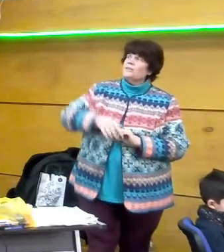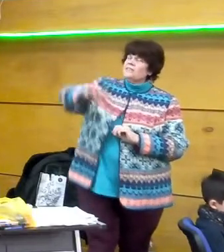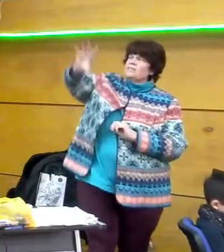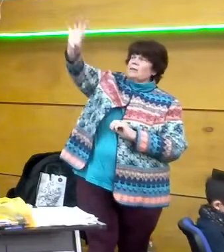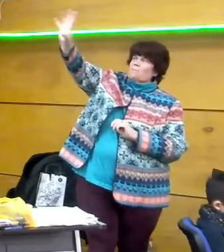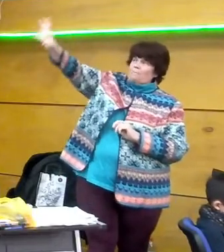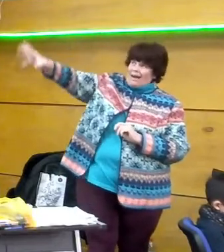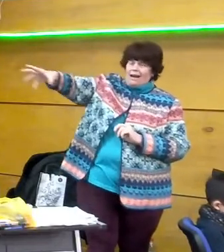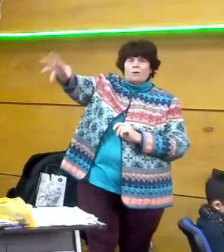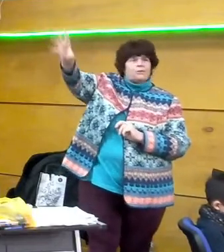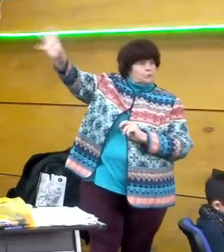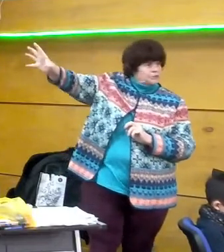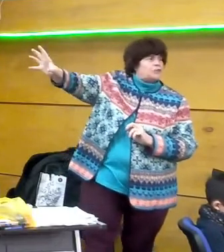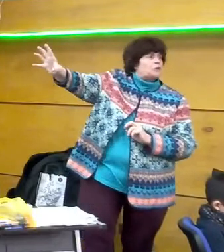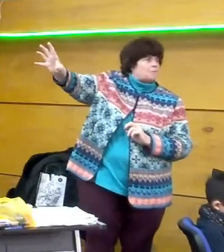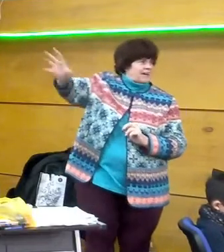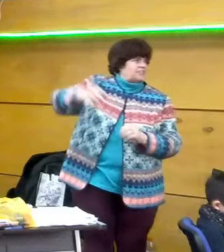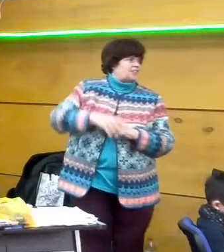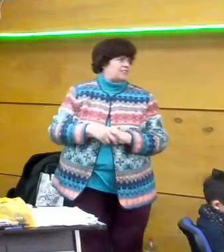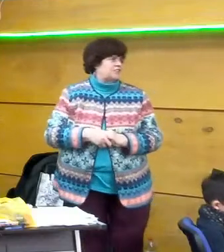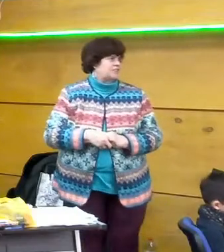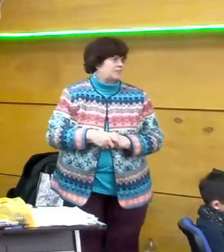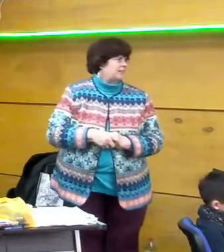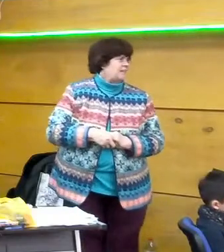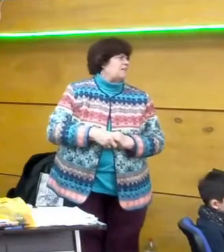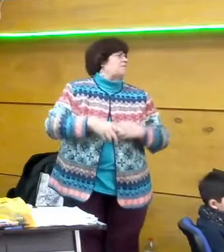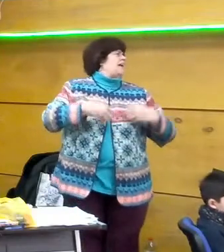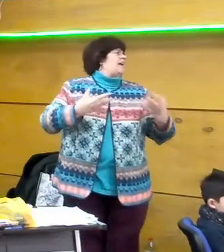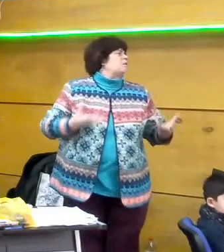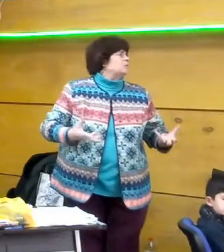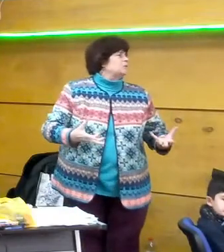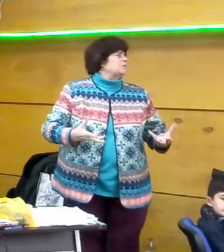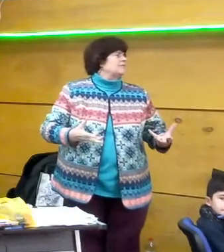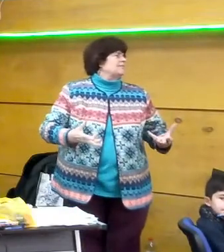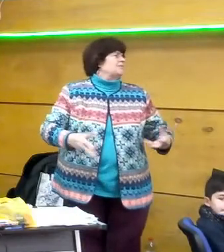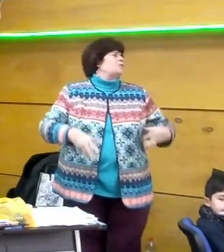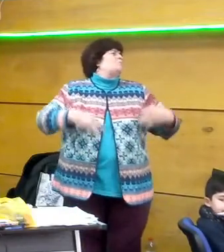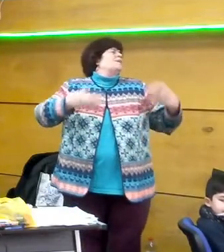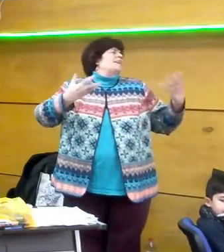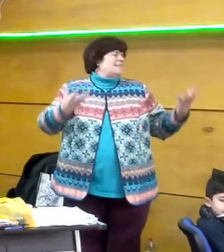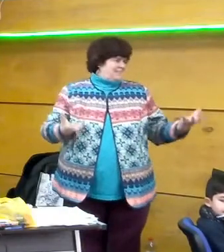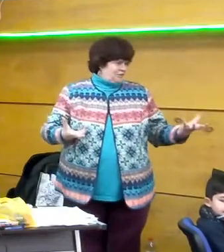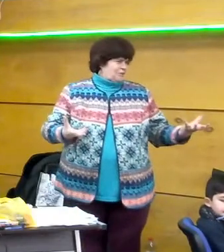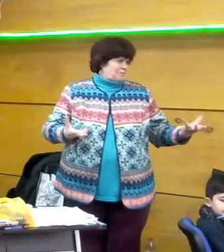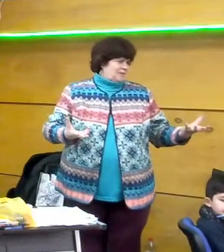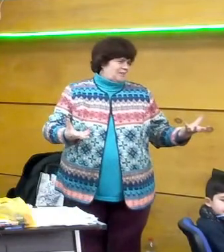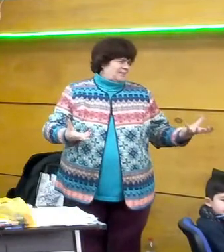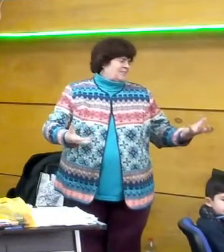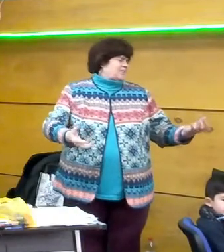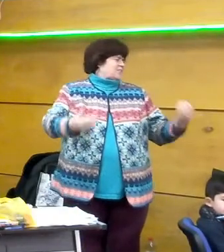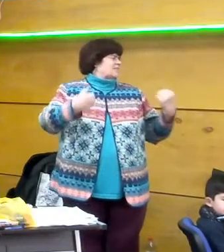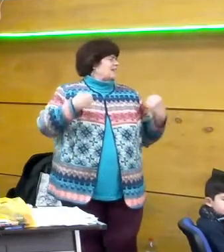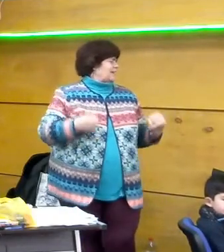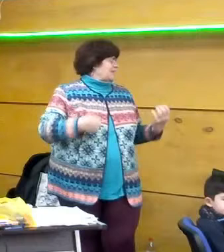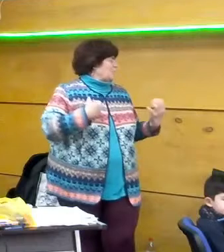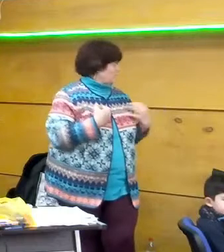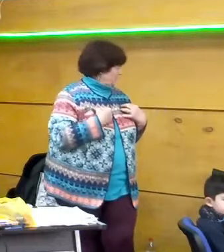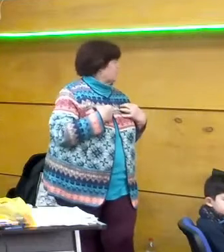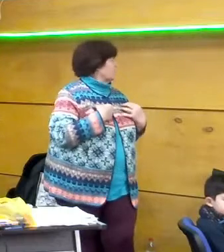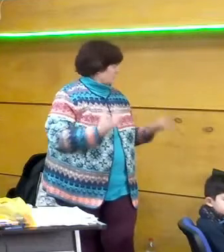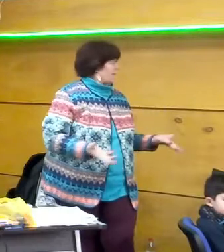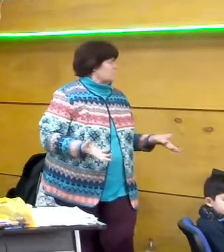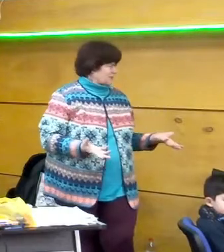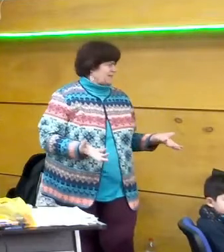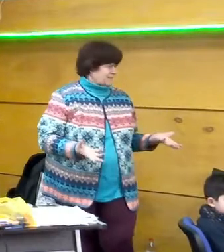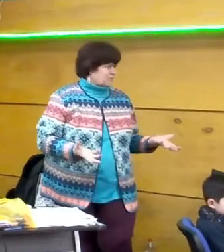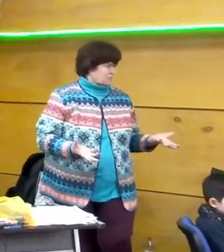Okay, so this is about using your imagination. If animals could play an instrument, just like we